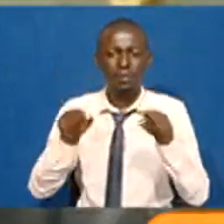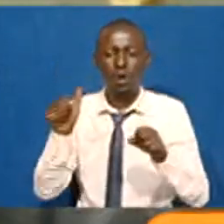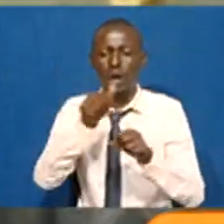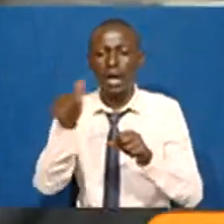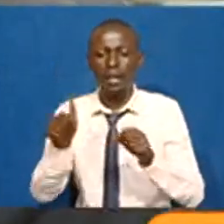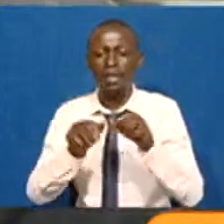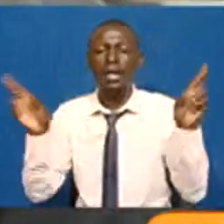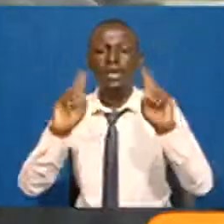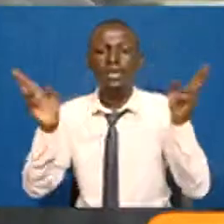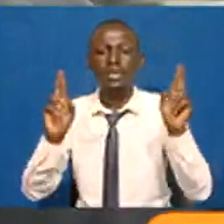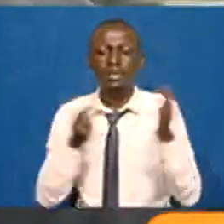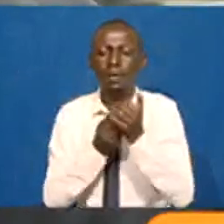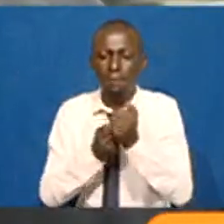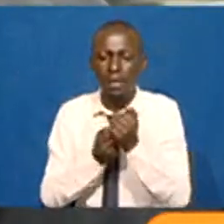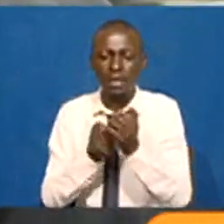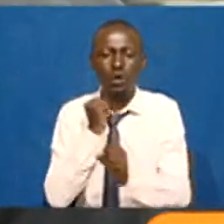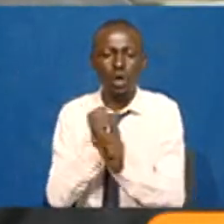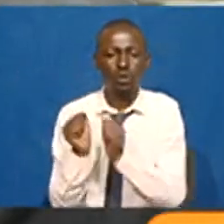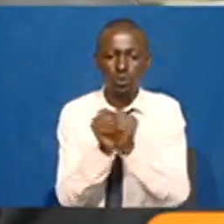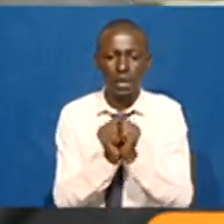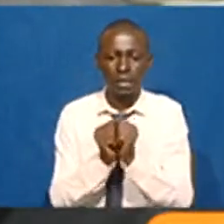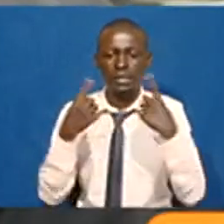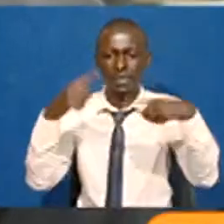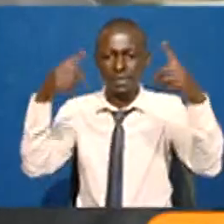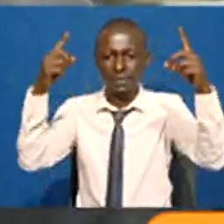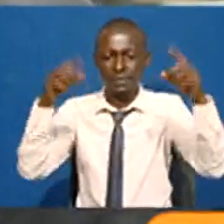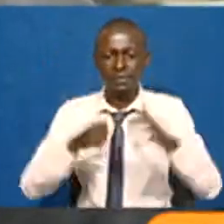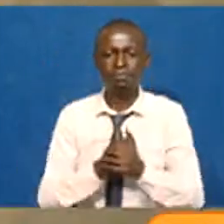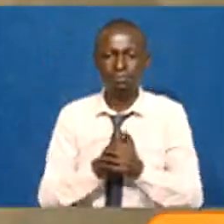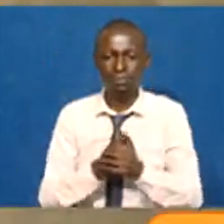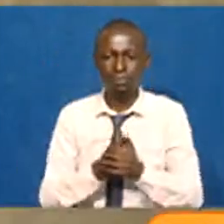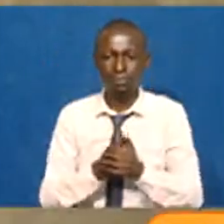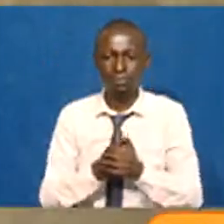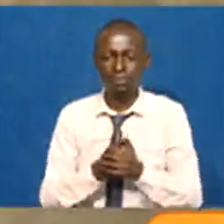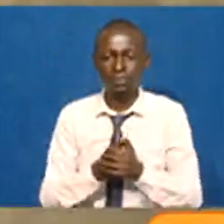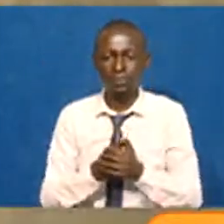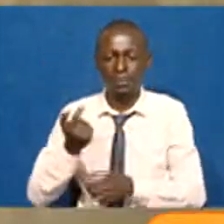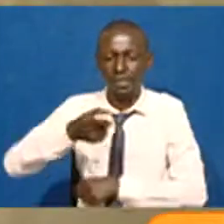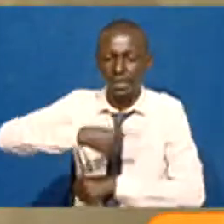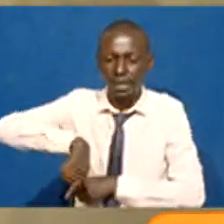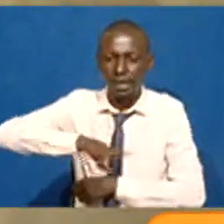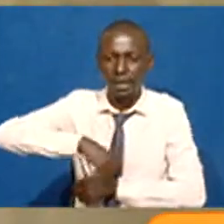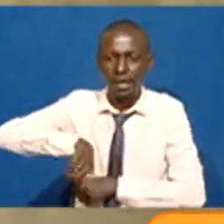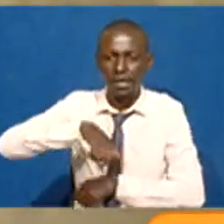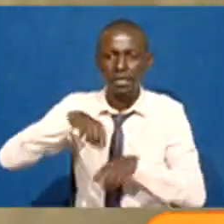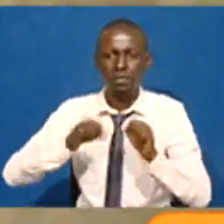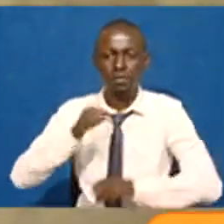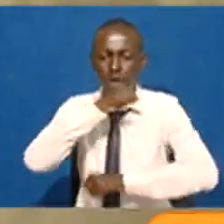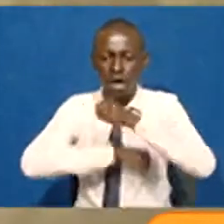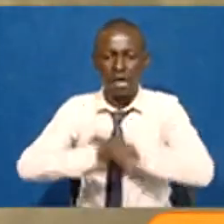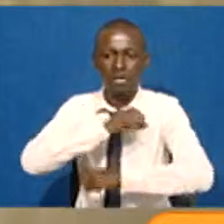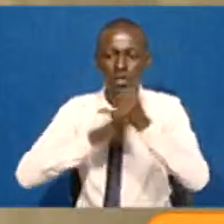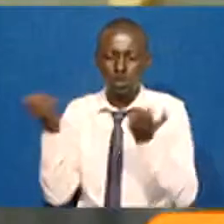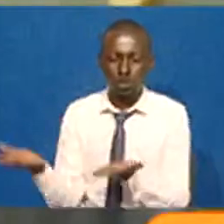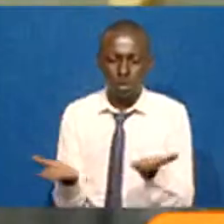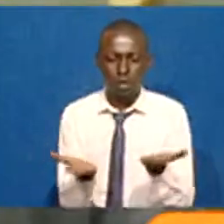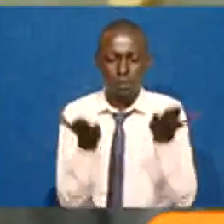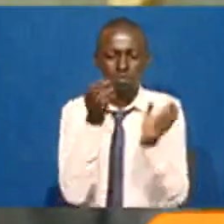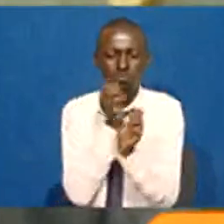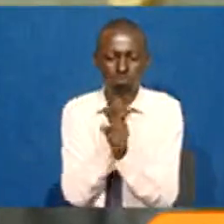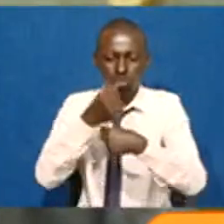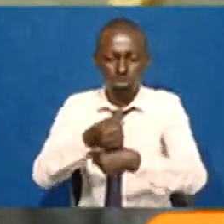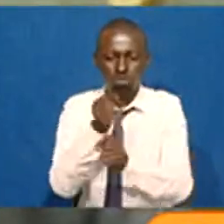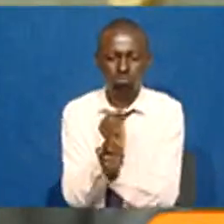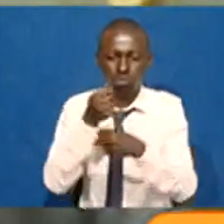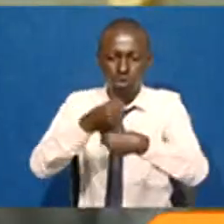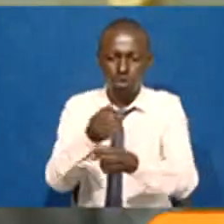to reality. We have the capability of producing up to 60 stoves a month right now, and we are actually going to step up our production capacity. We are